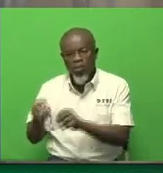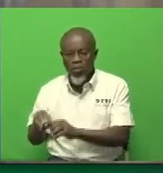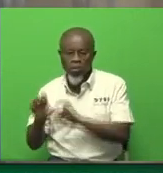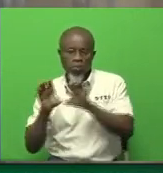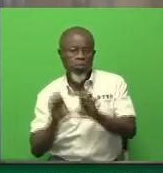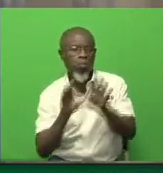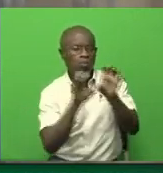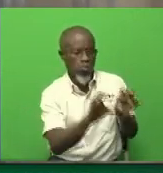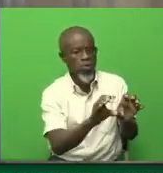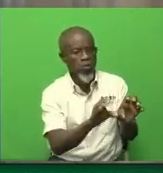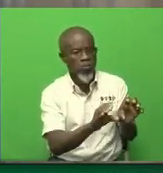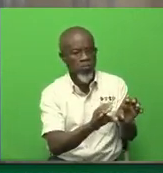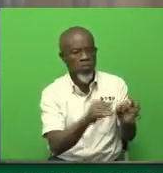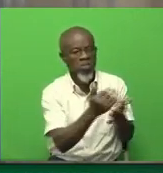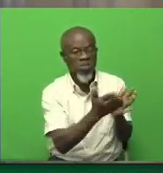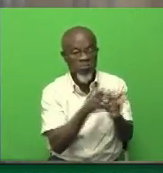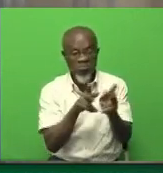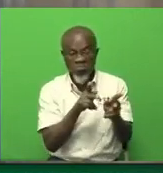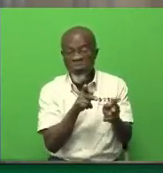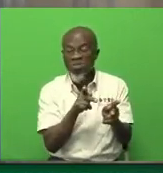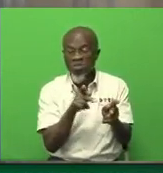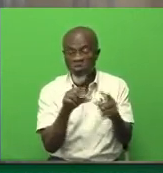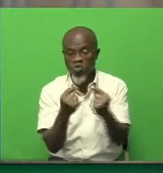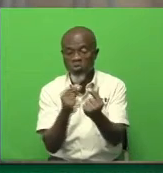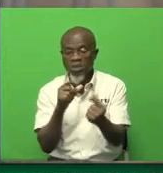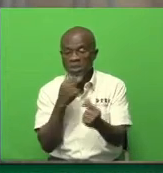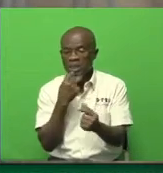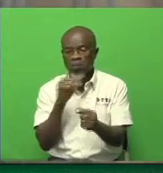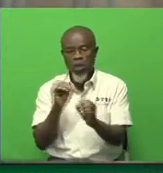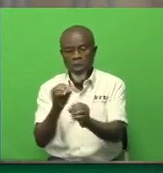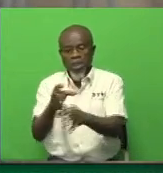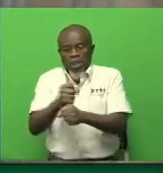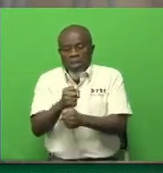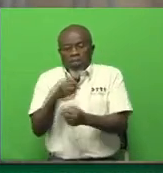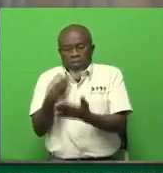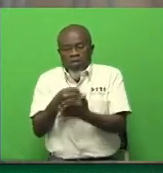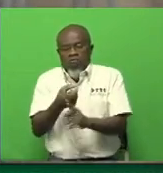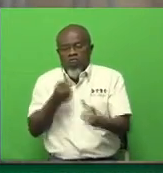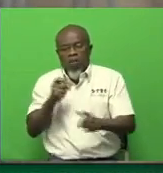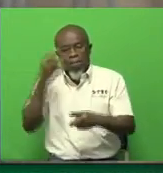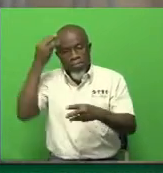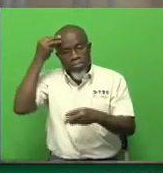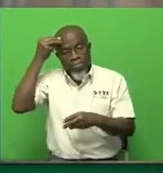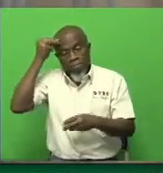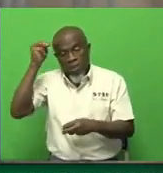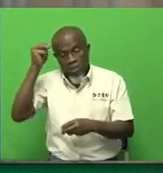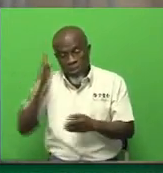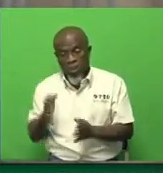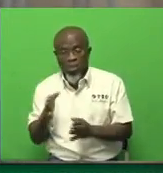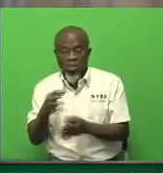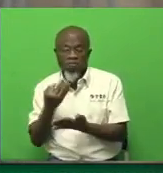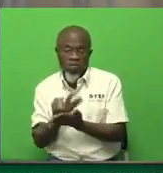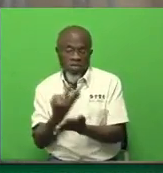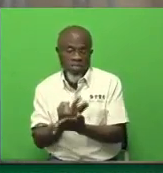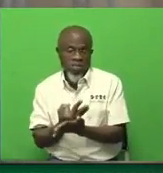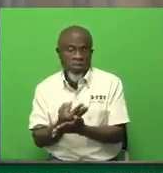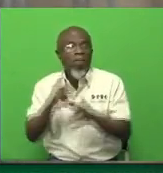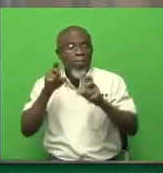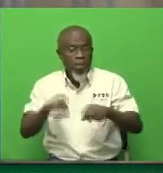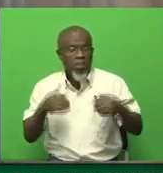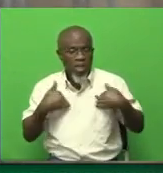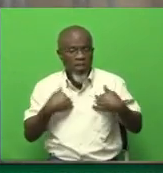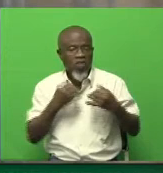no money from the Minister of Finance not getting no money they should have an independent vote fiscal